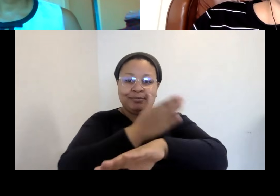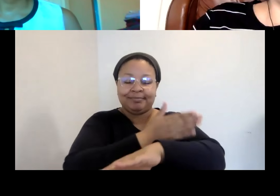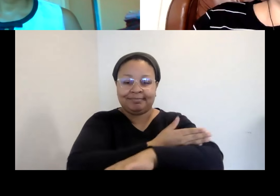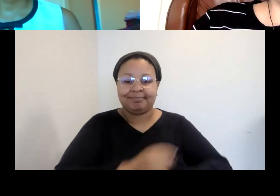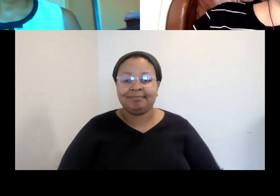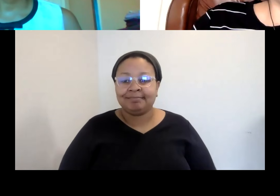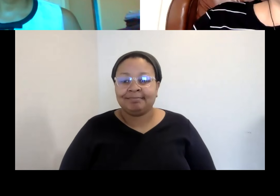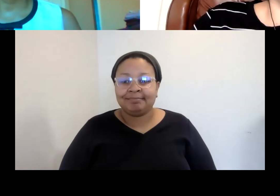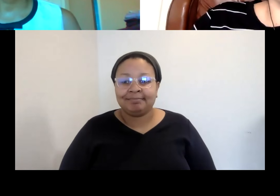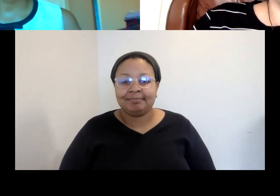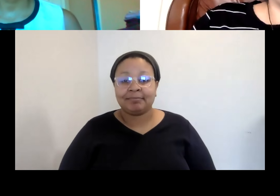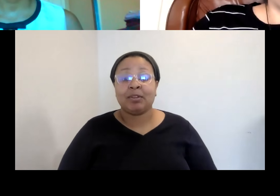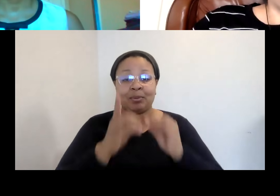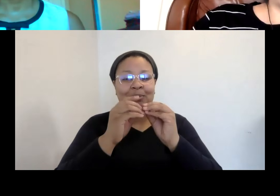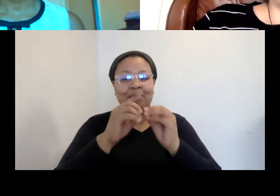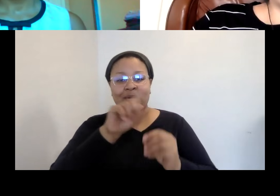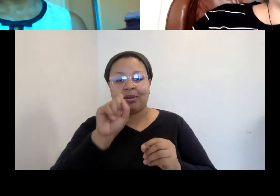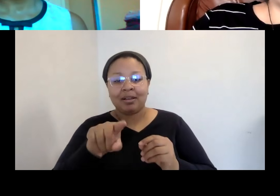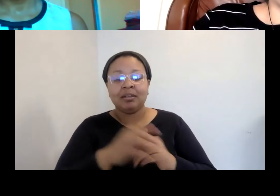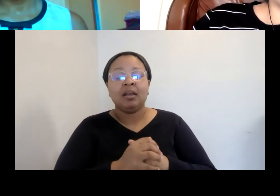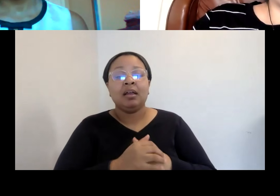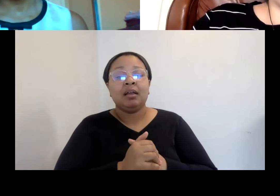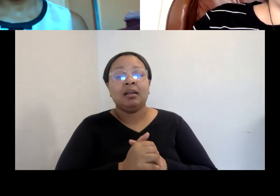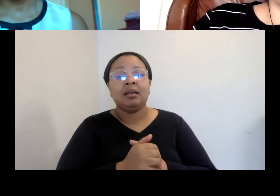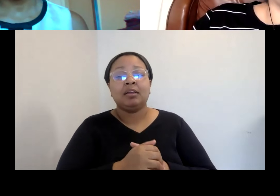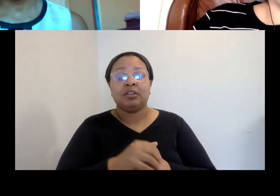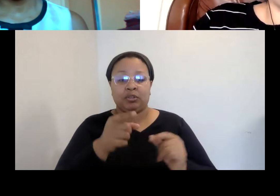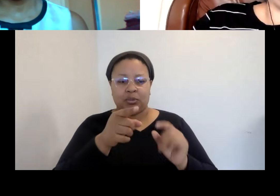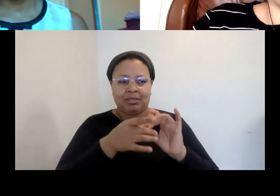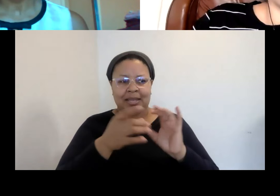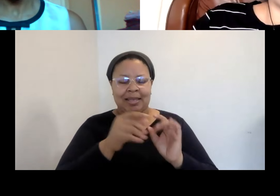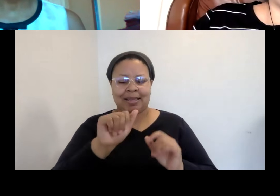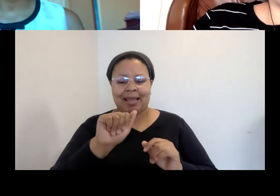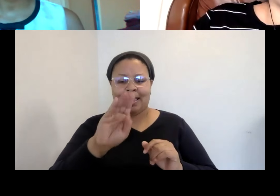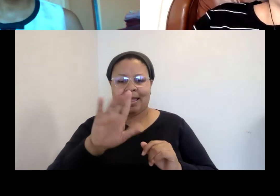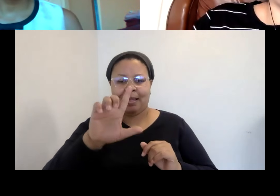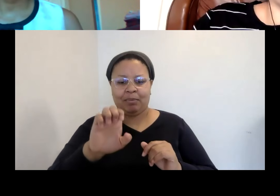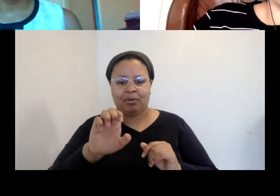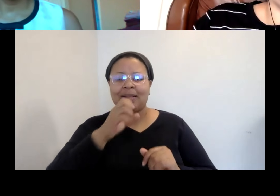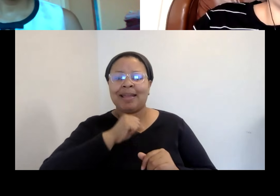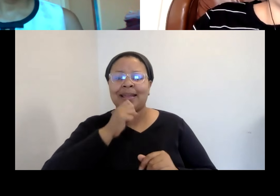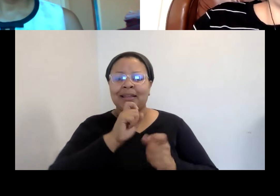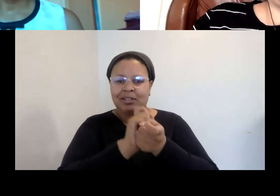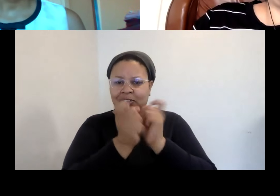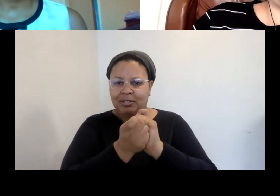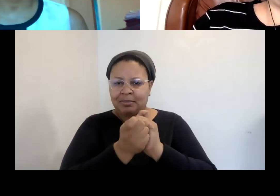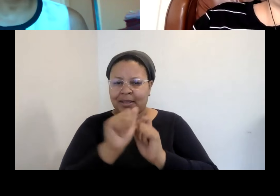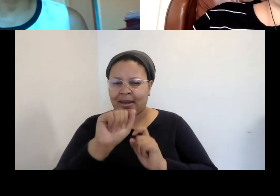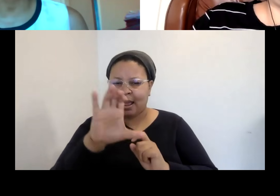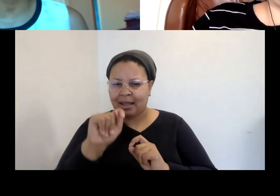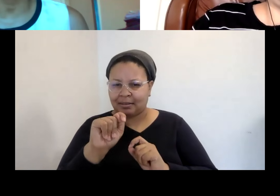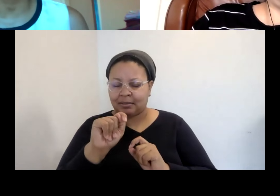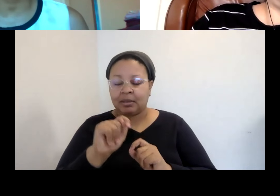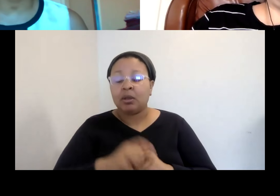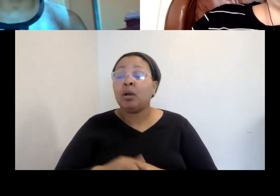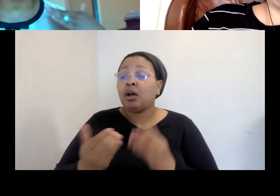Great. We do have another question. You mentioned the ABLE Age Adjustment Act. What would the new age limit be? A new